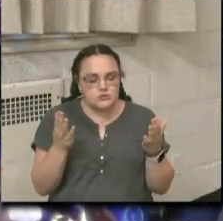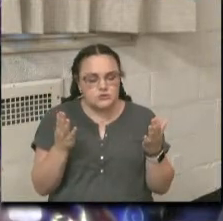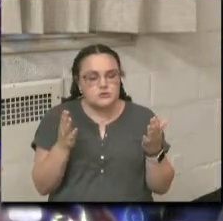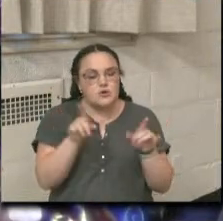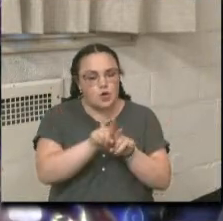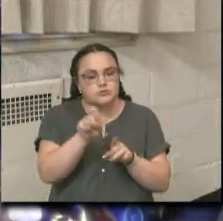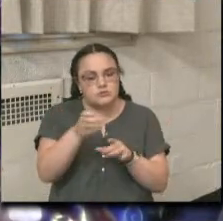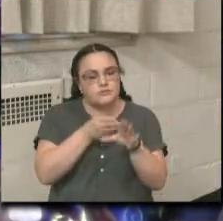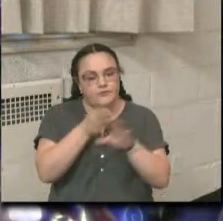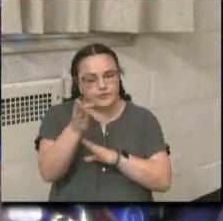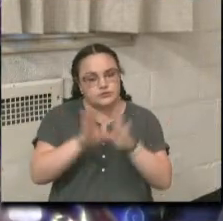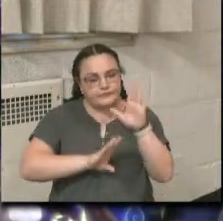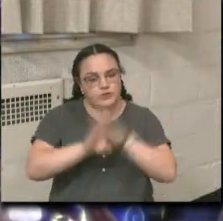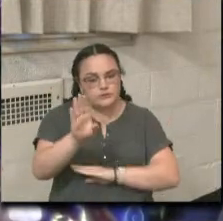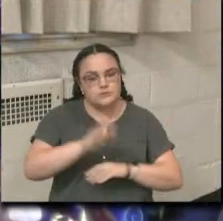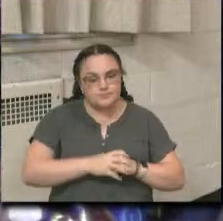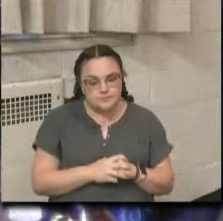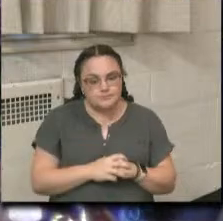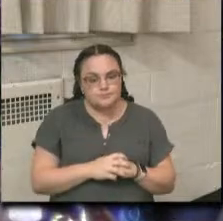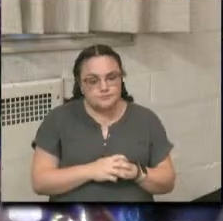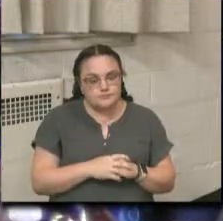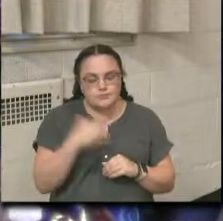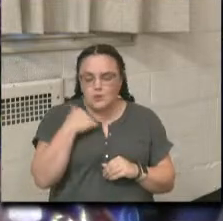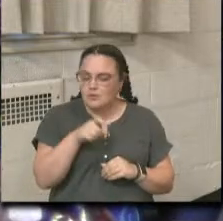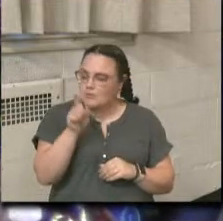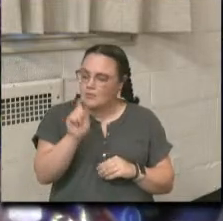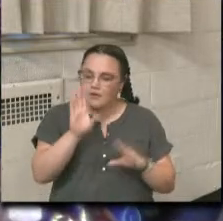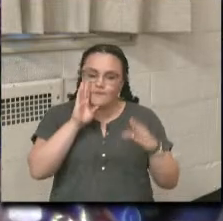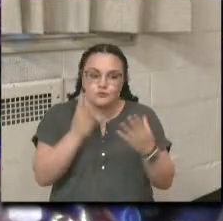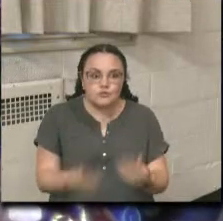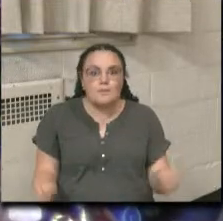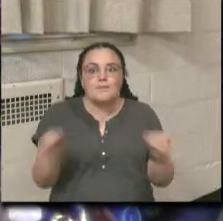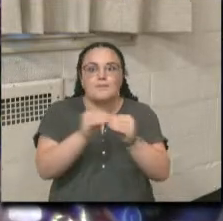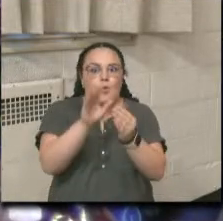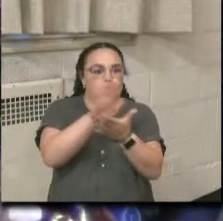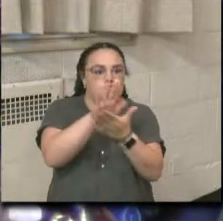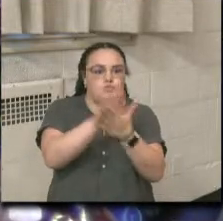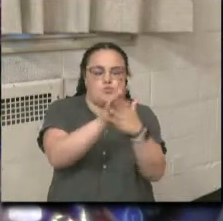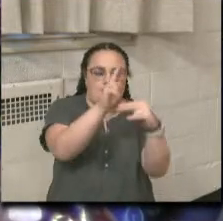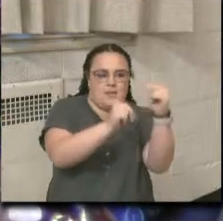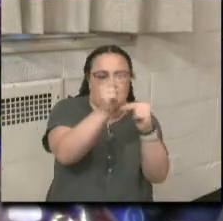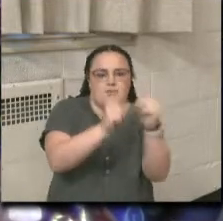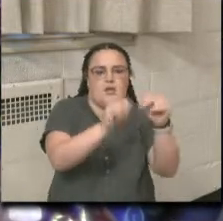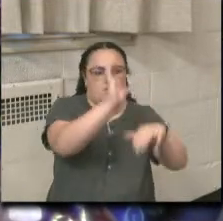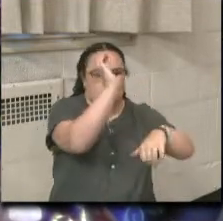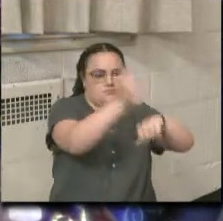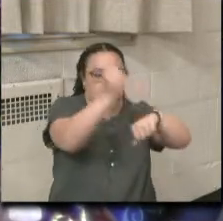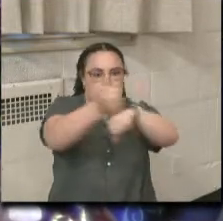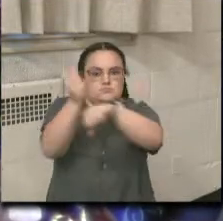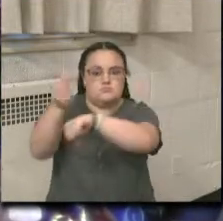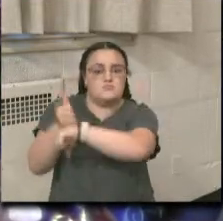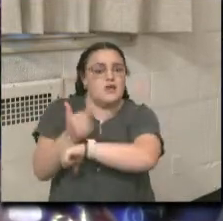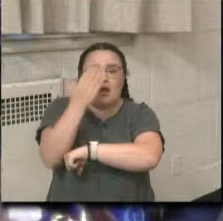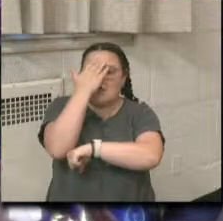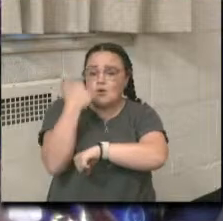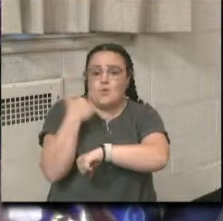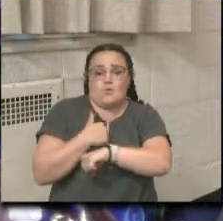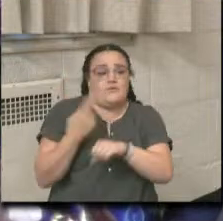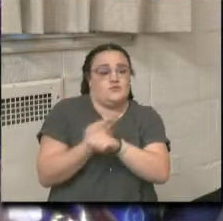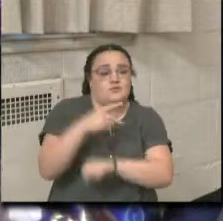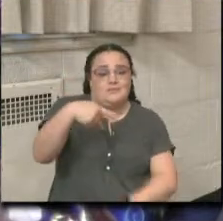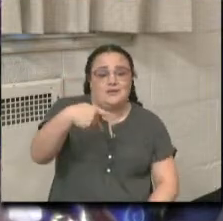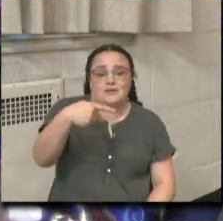important. We must focus on building even more schools than what we've done, and we've done a lot using that P3